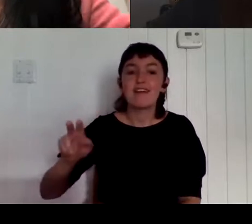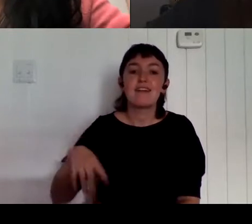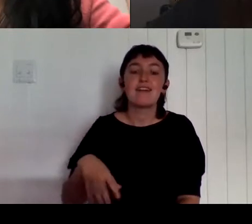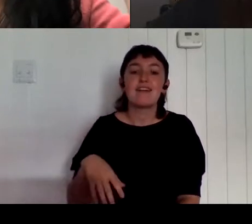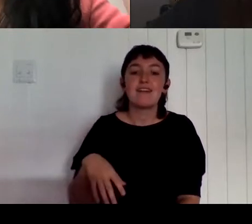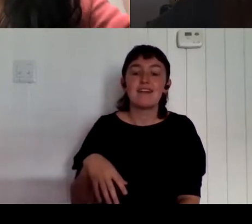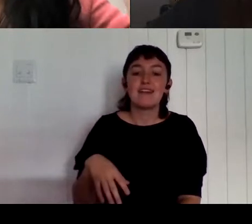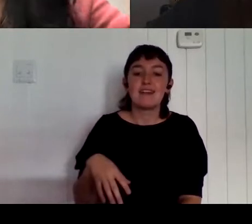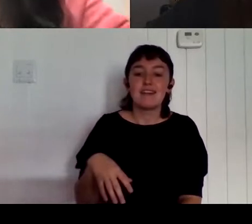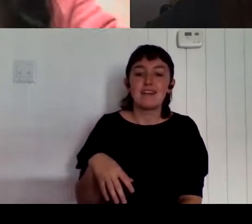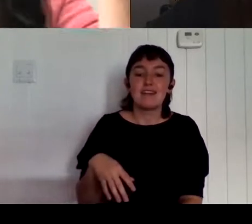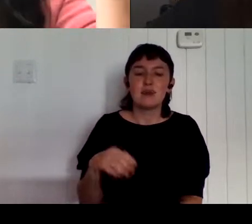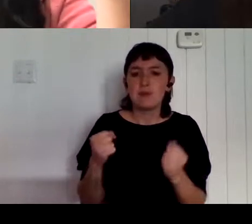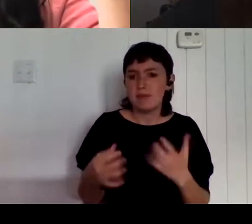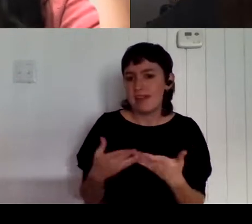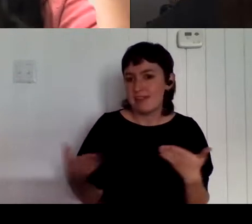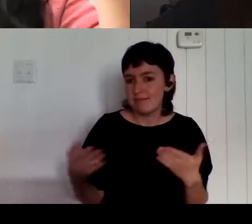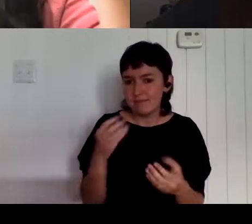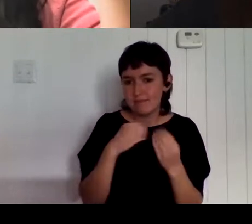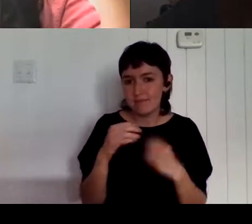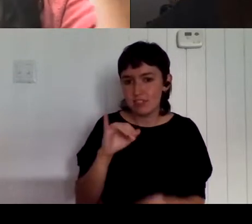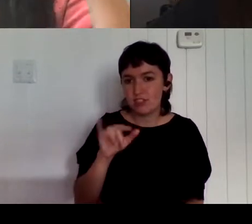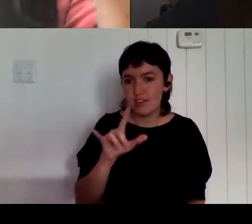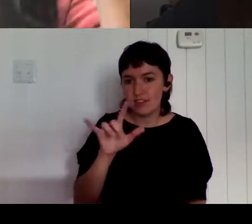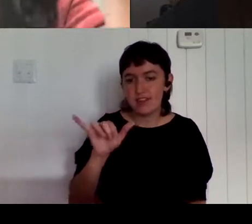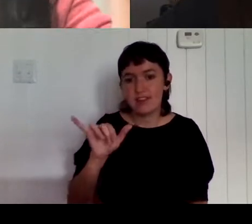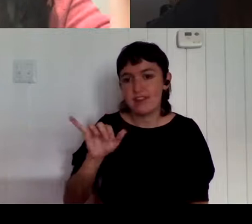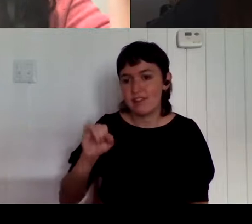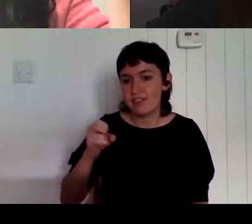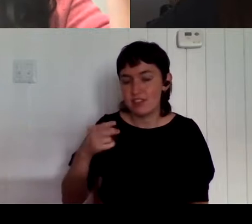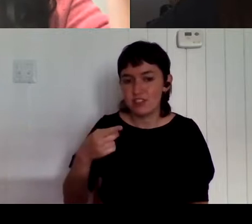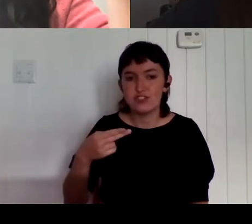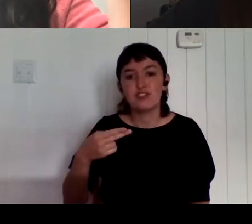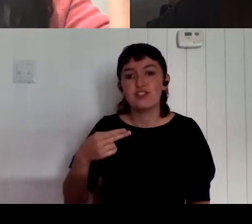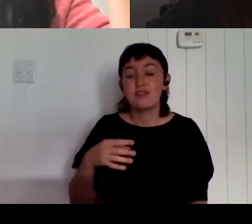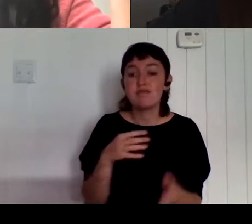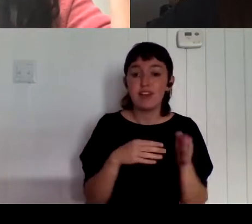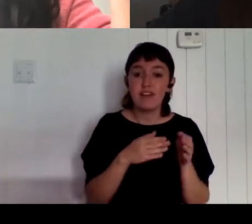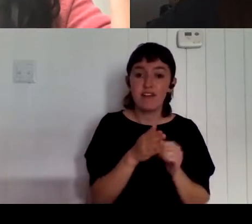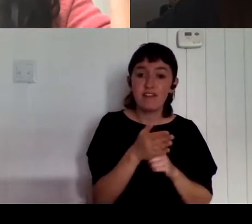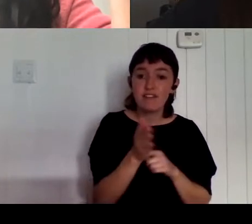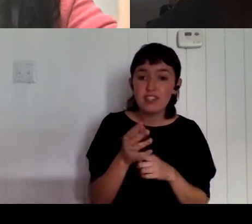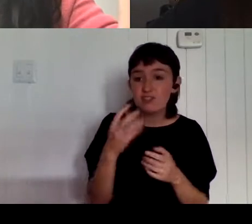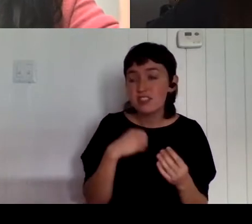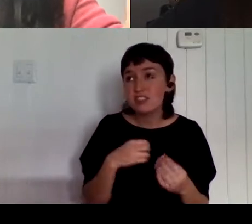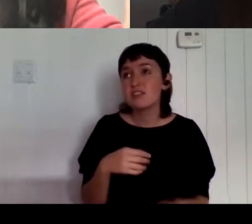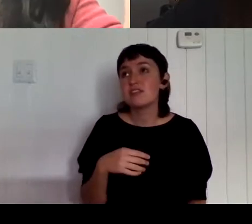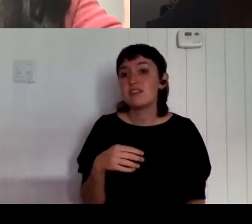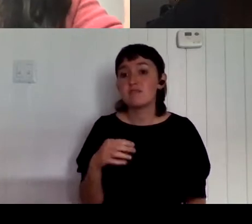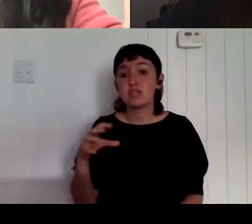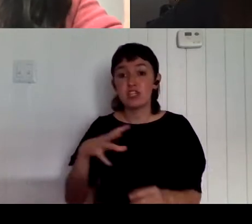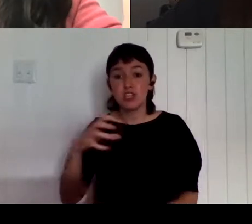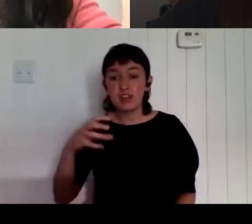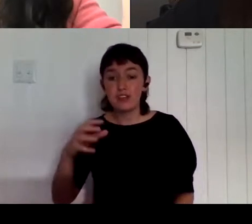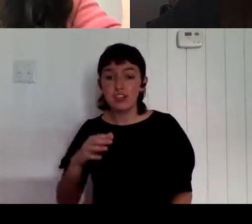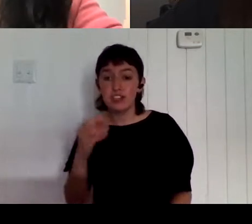things wind up eating jellyfish. Jellyfish will eat other jellyfish. Fish will eat jellyfish. They're just kind of about in the ocean.